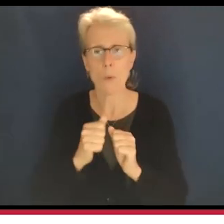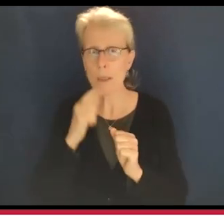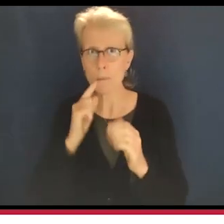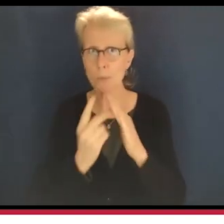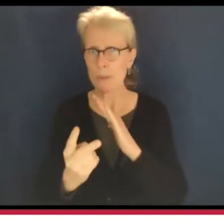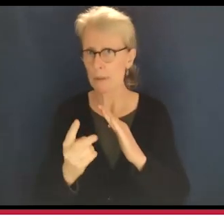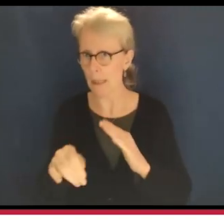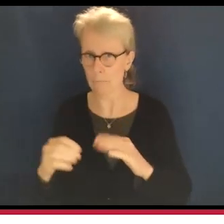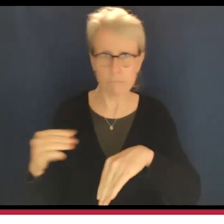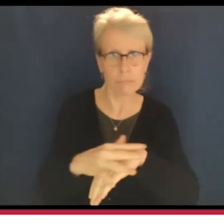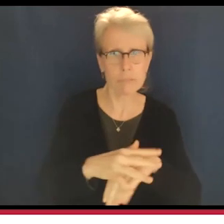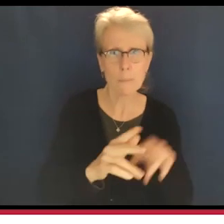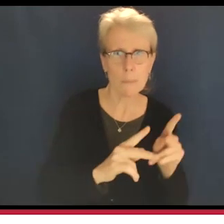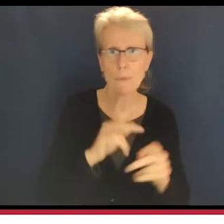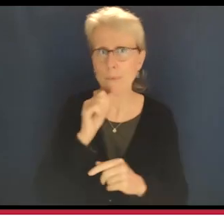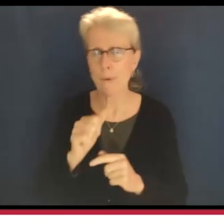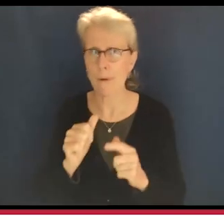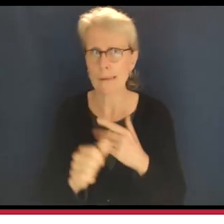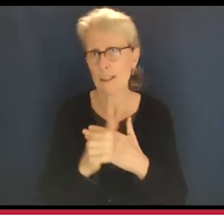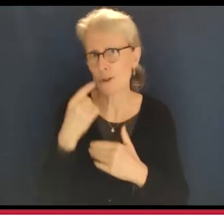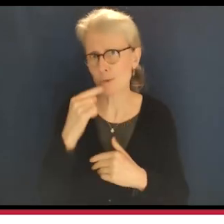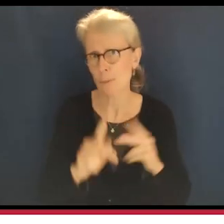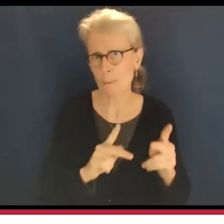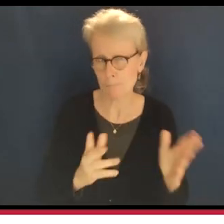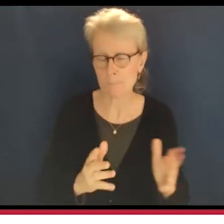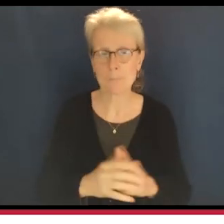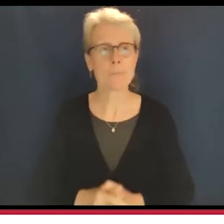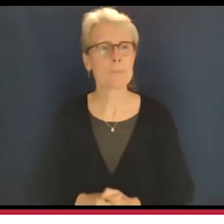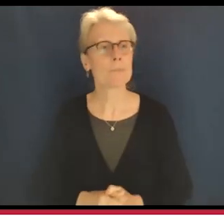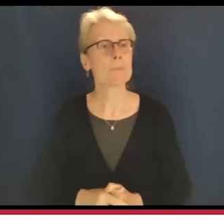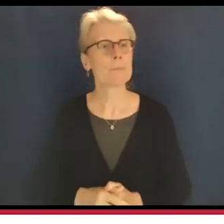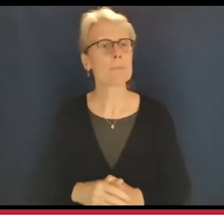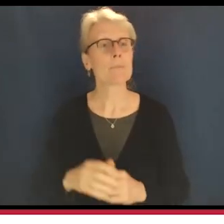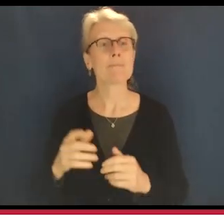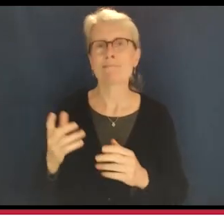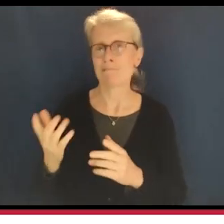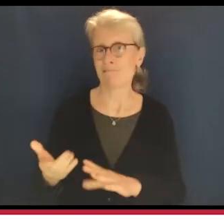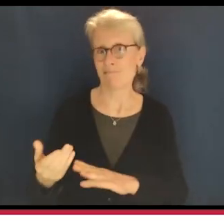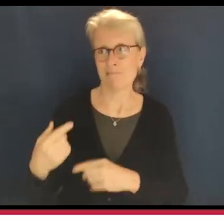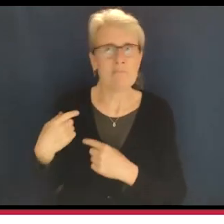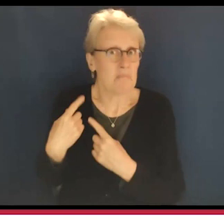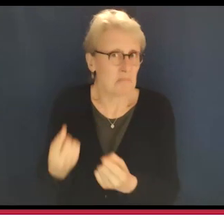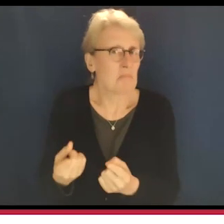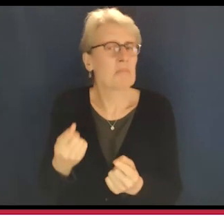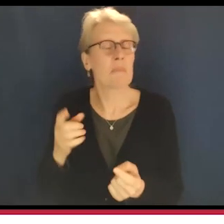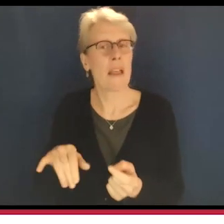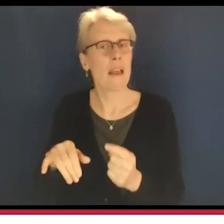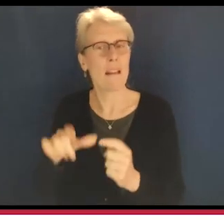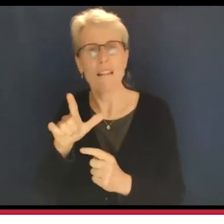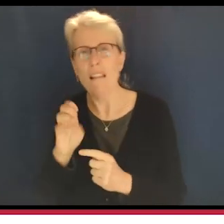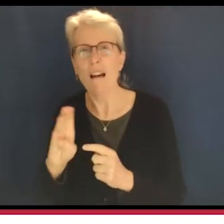So increasingly, I think people have begun to appreciate the risks of this kind of work.